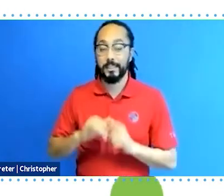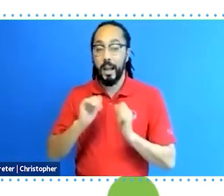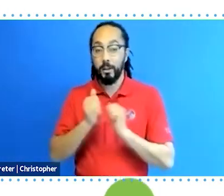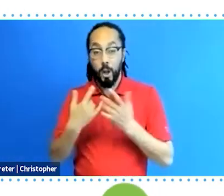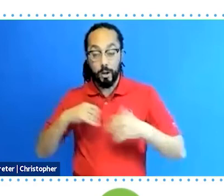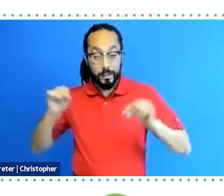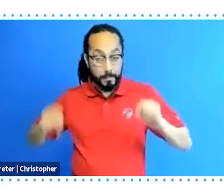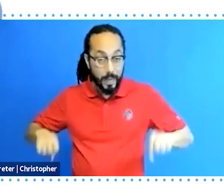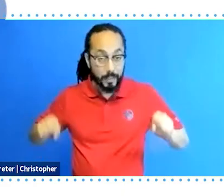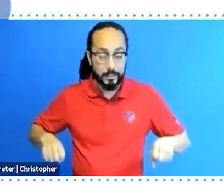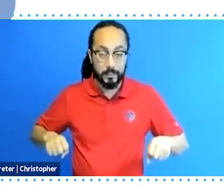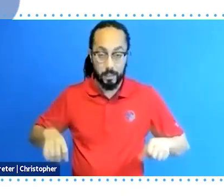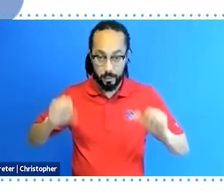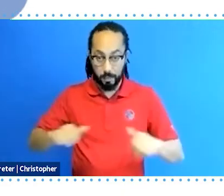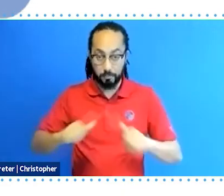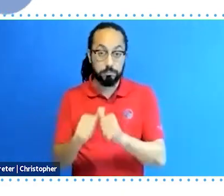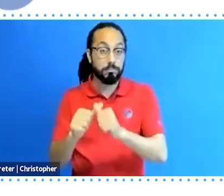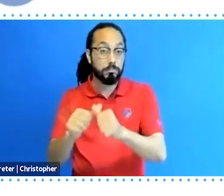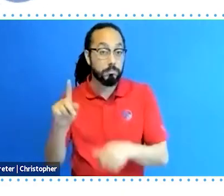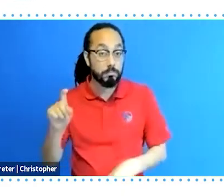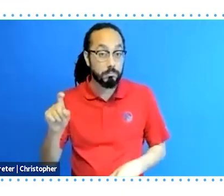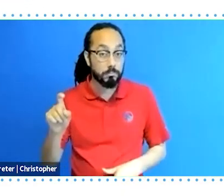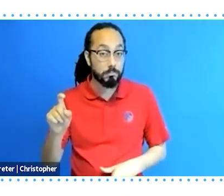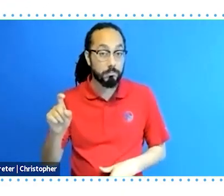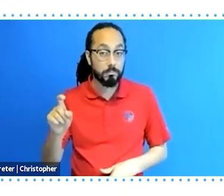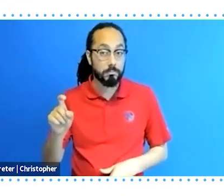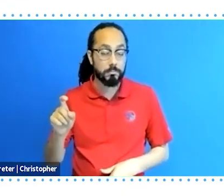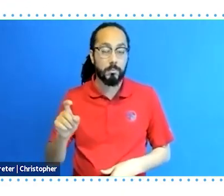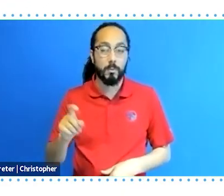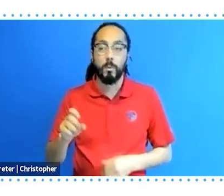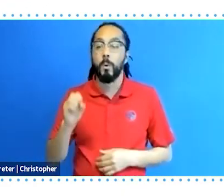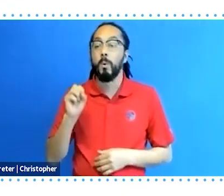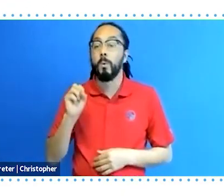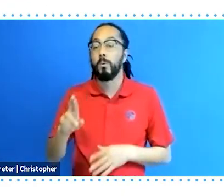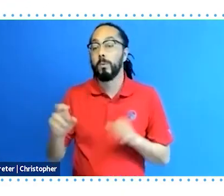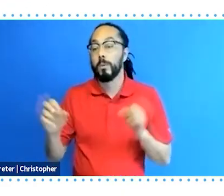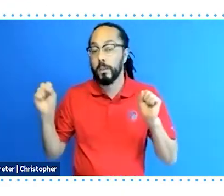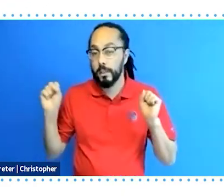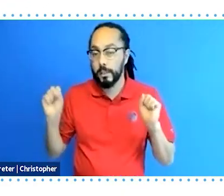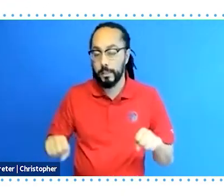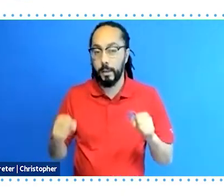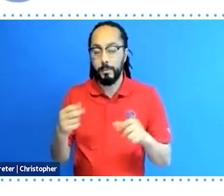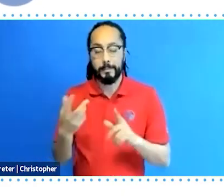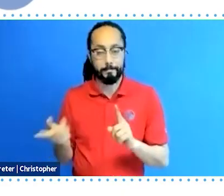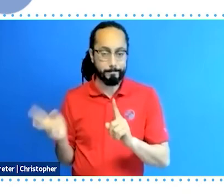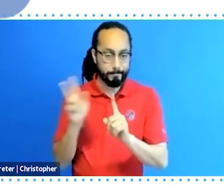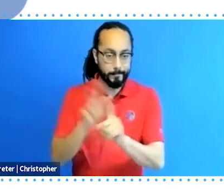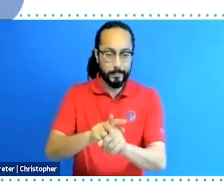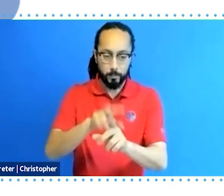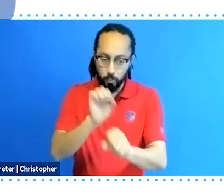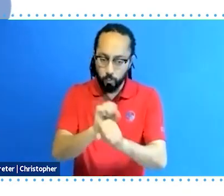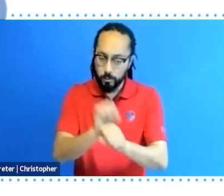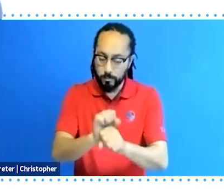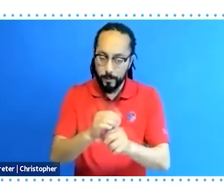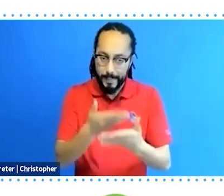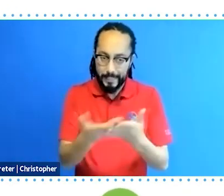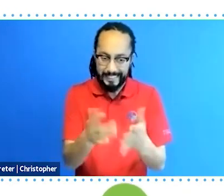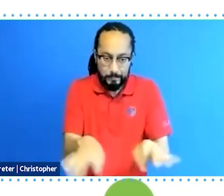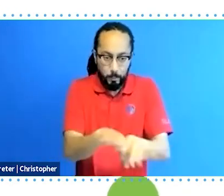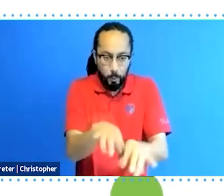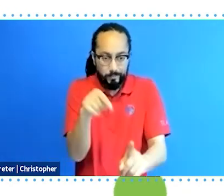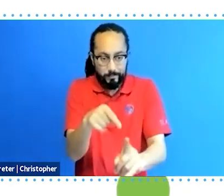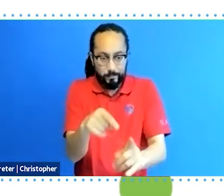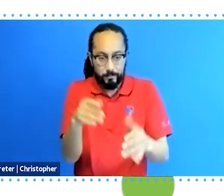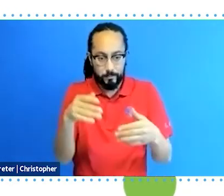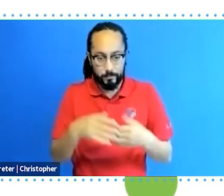rate anyway? Let alone, can we put efforts towards things that are really, do we need to do them? So I do agree,